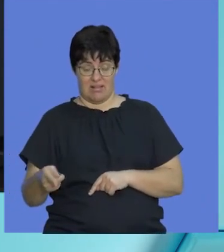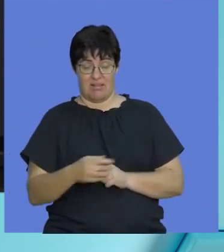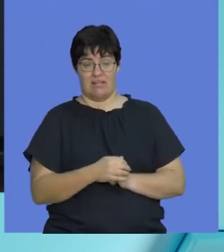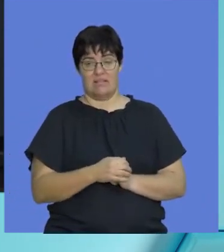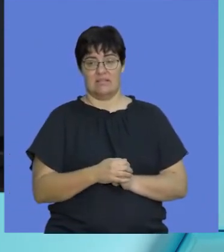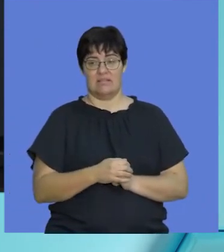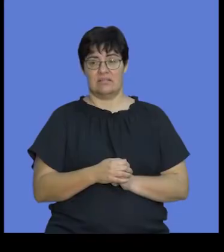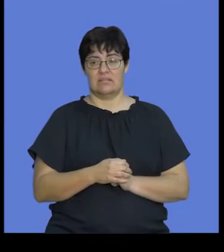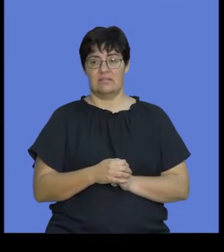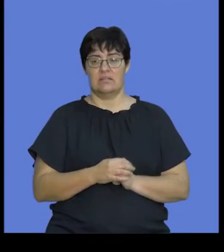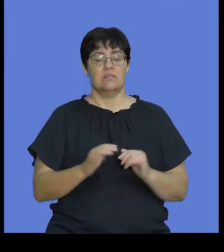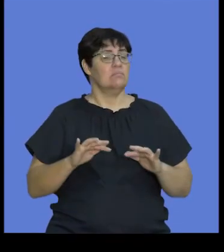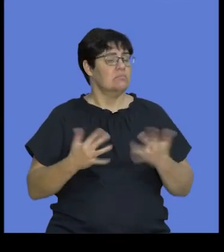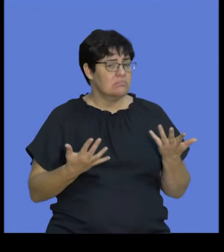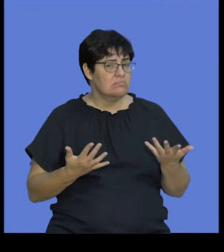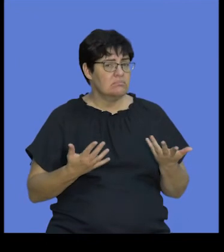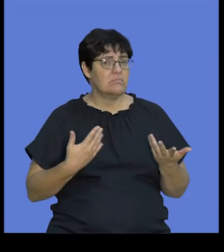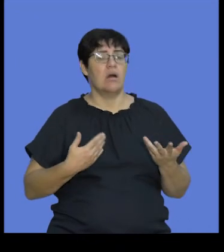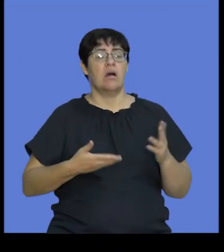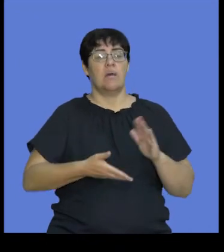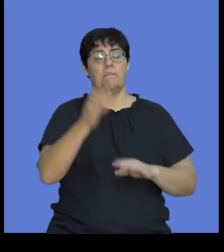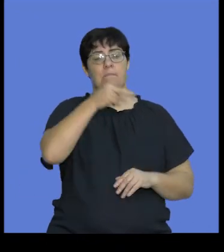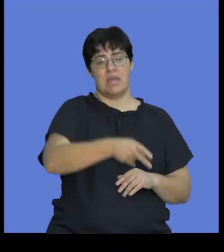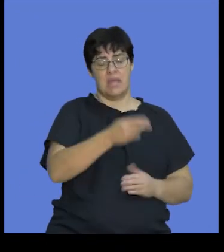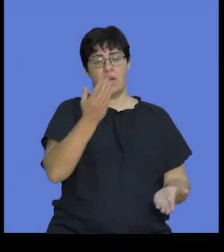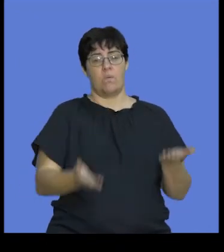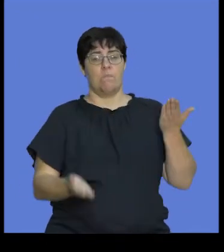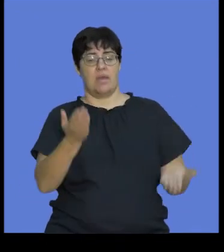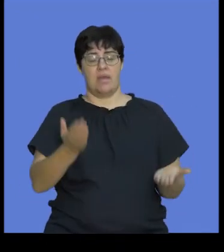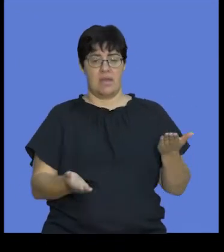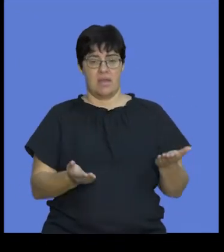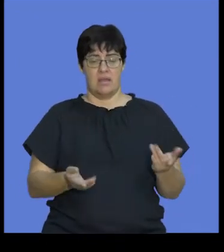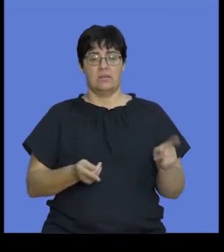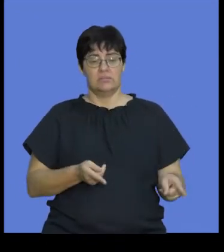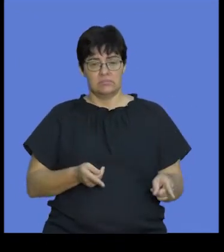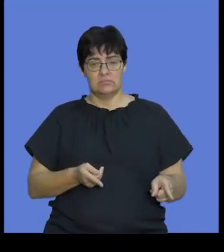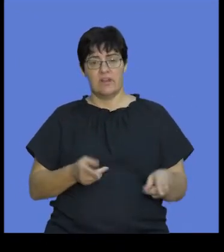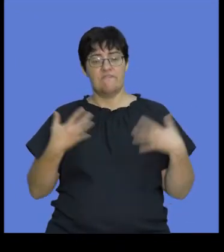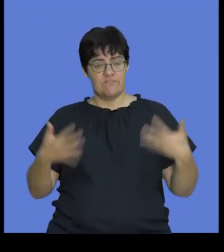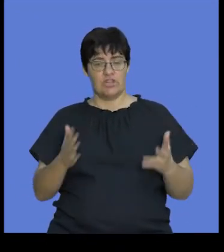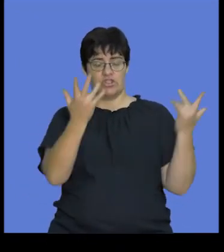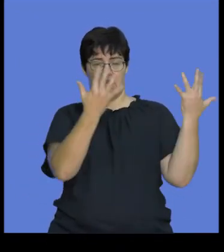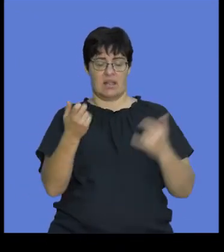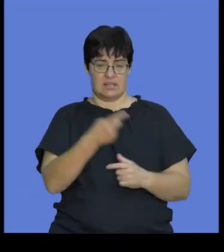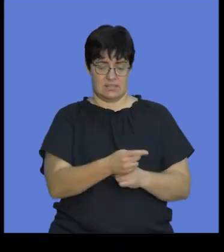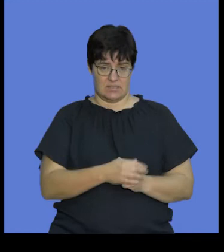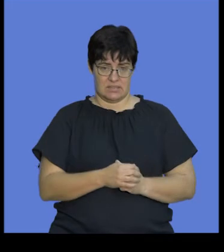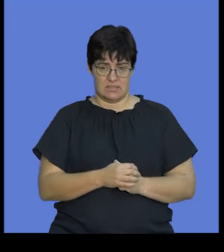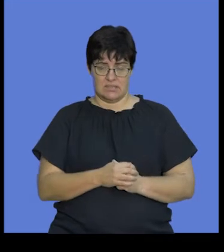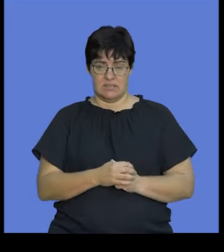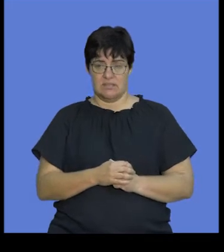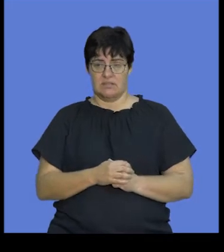10. How does its momentum compare to the momentum already calculated? So to